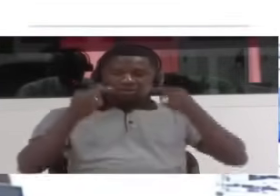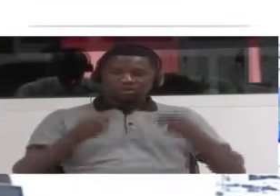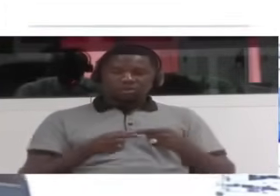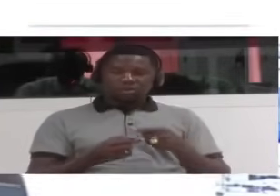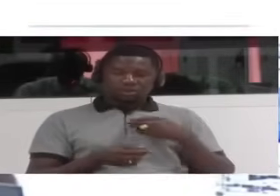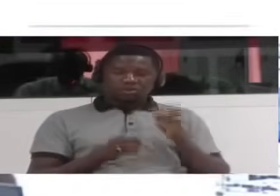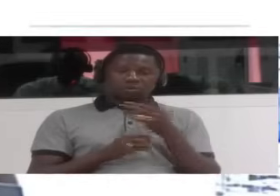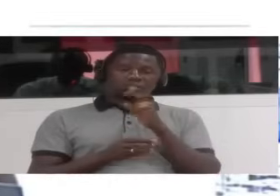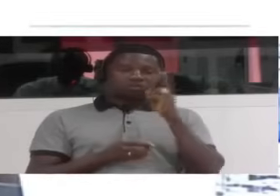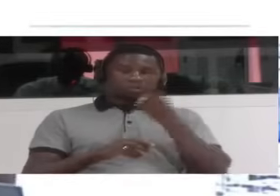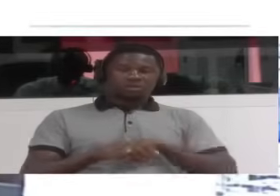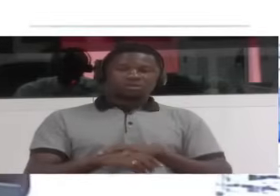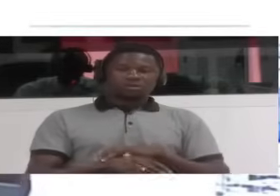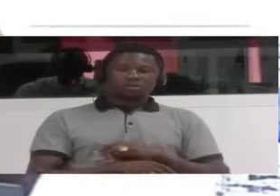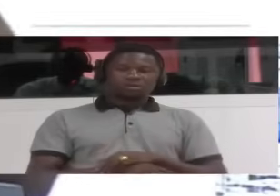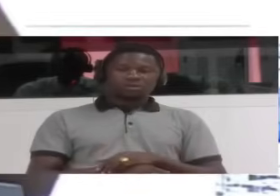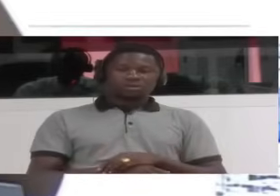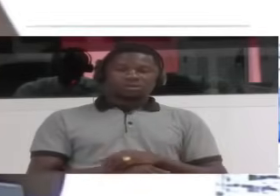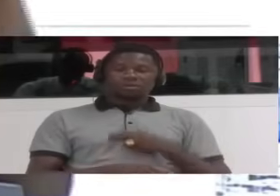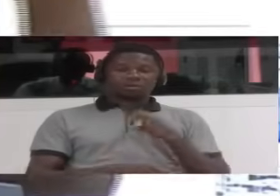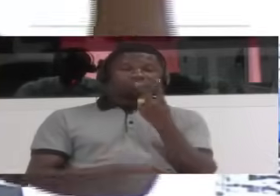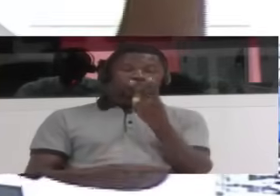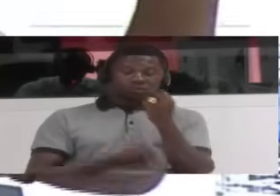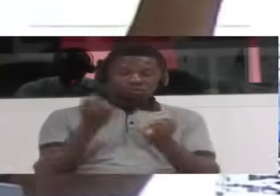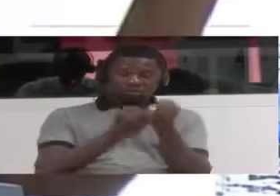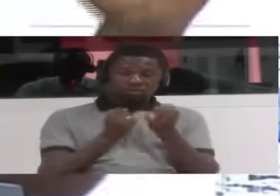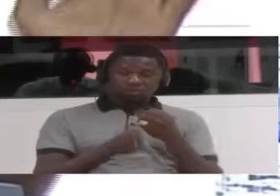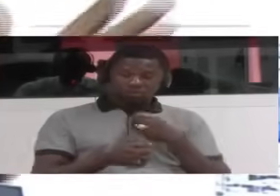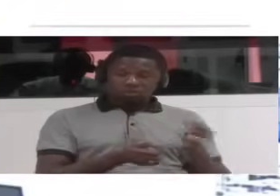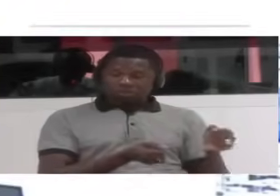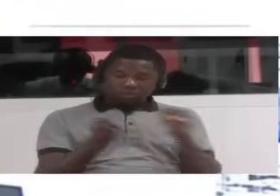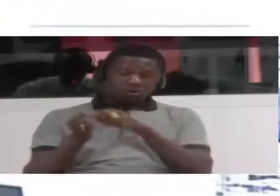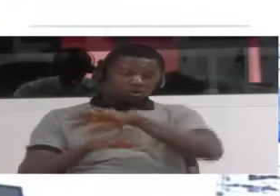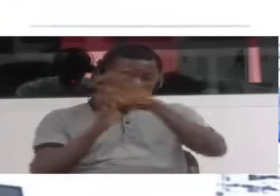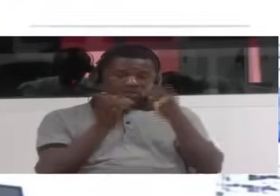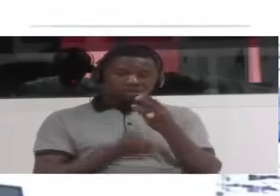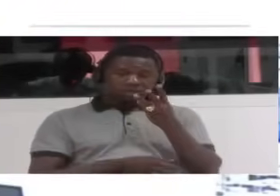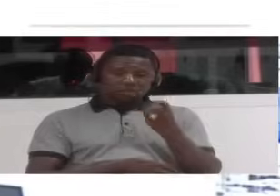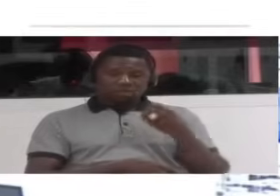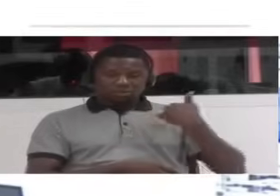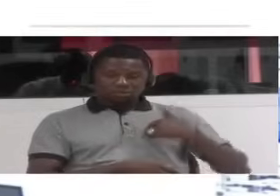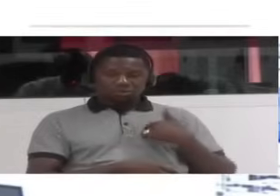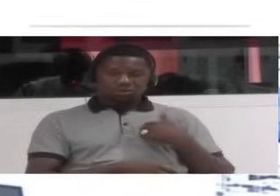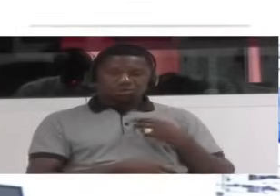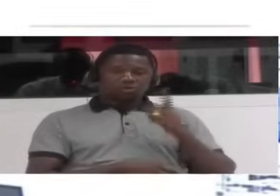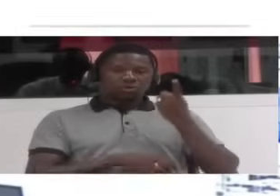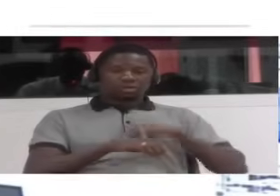2 times. It was 2 vehicles that we carry all these 30 people at once.